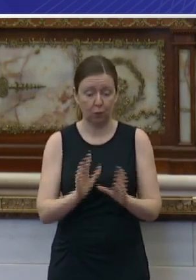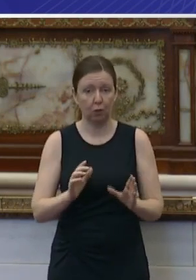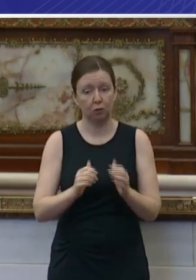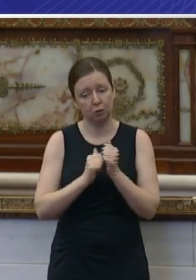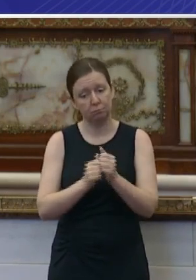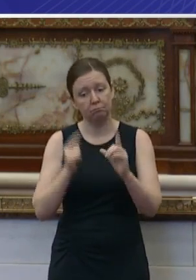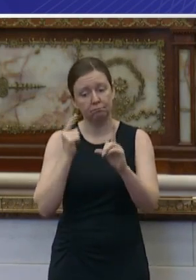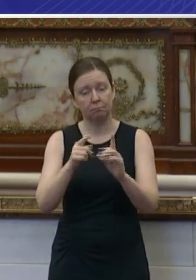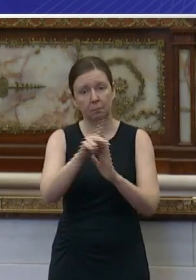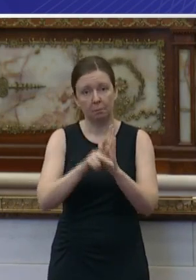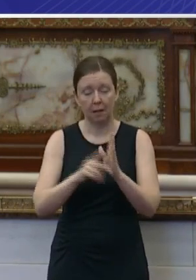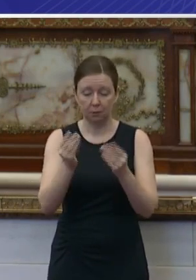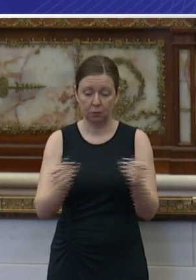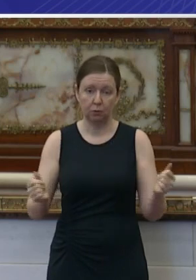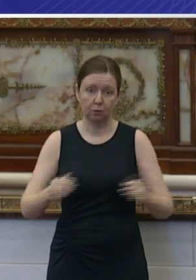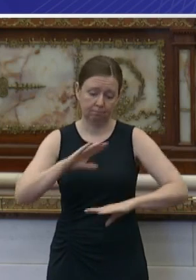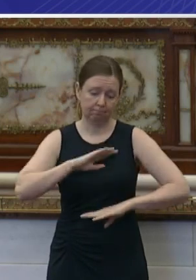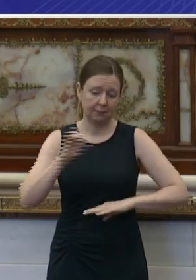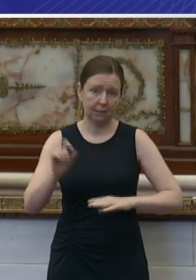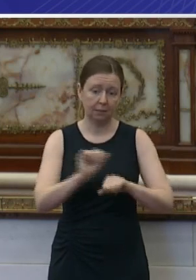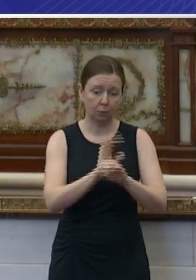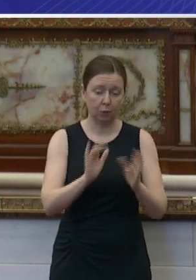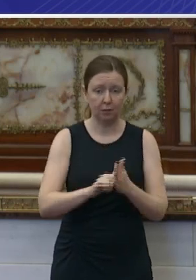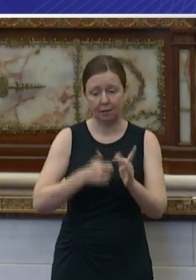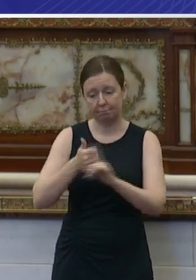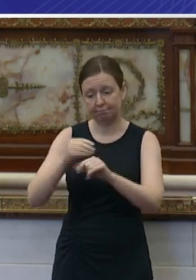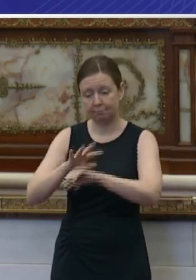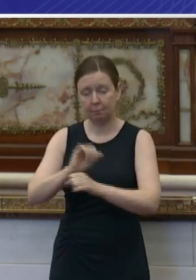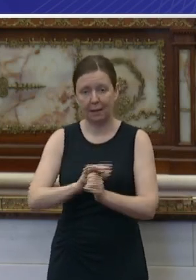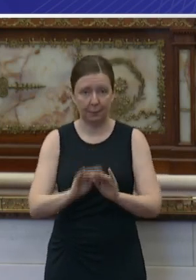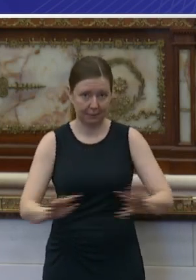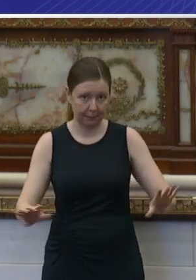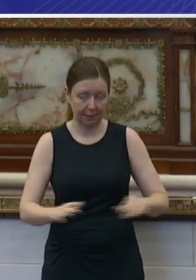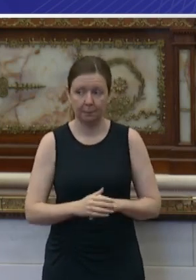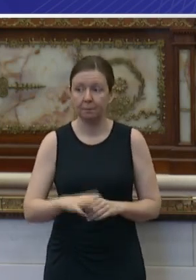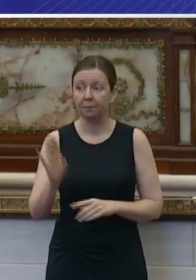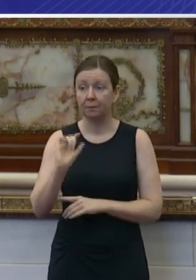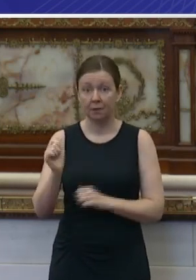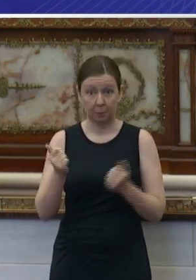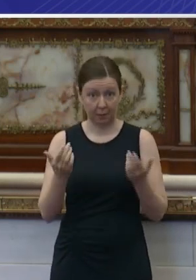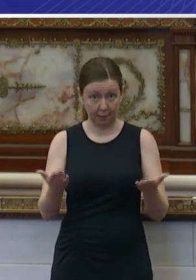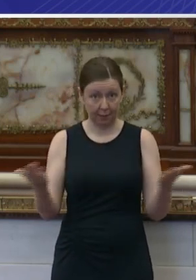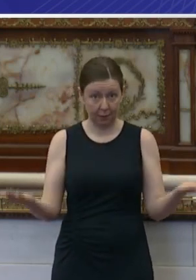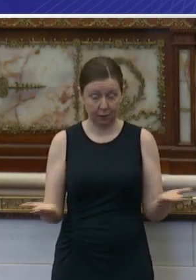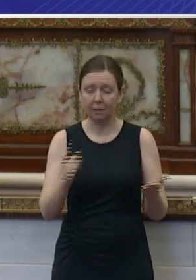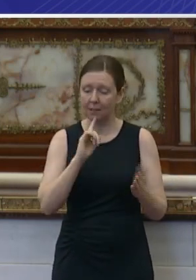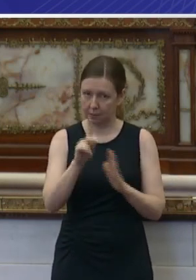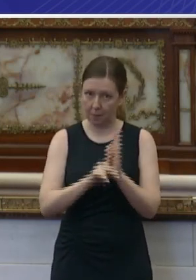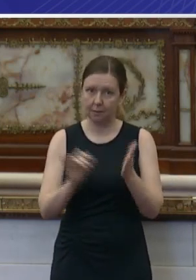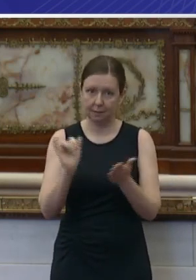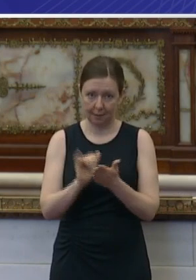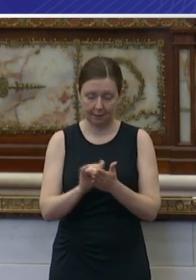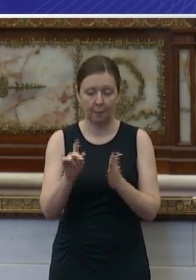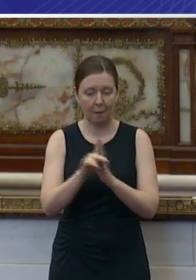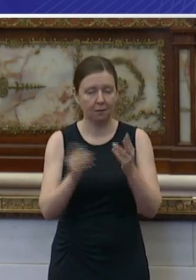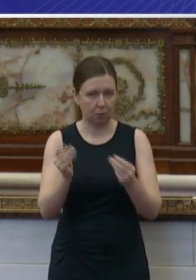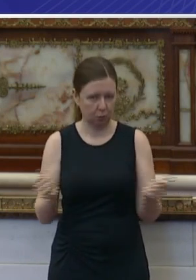policy solutions to meet the needs of workers impacted by the pandemic. The bill before you today is such a policy solution.